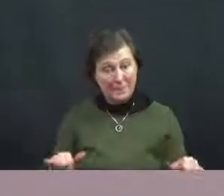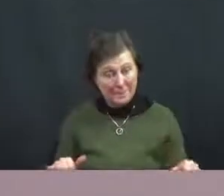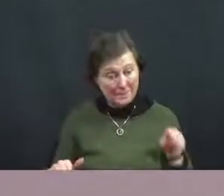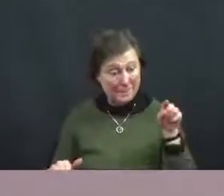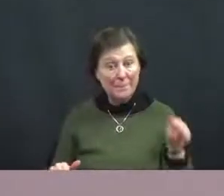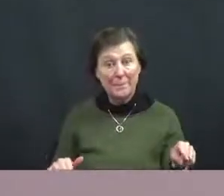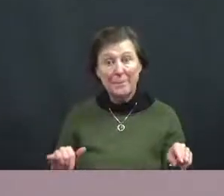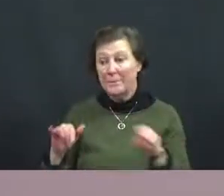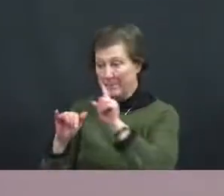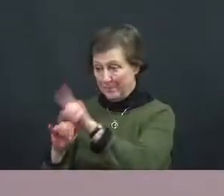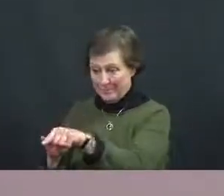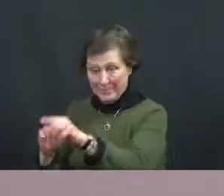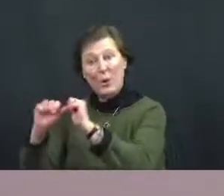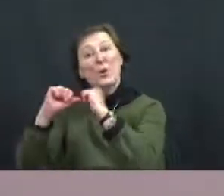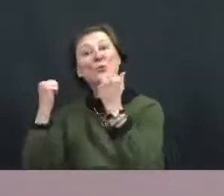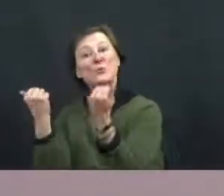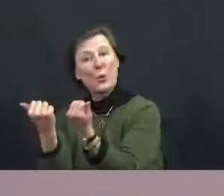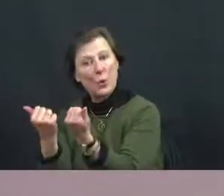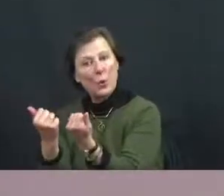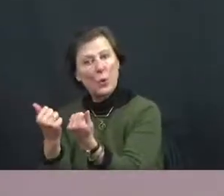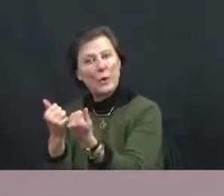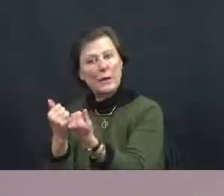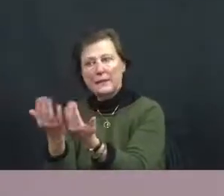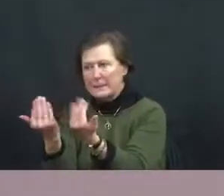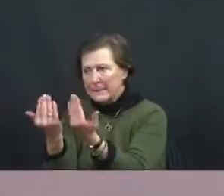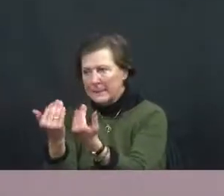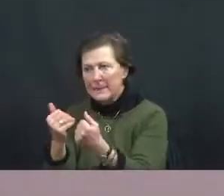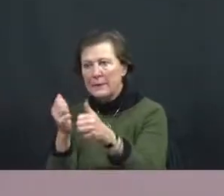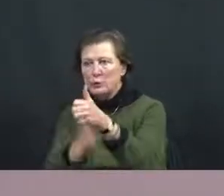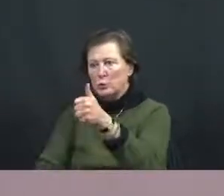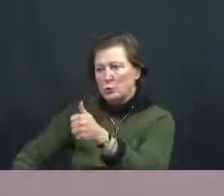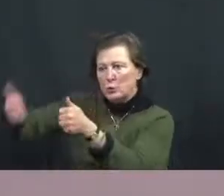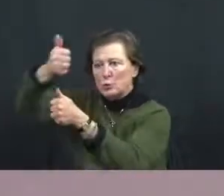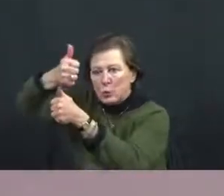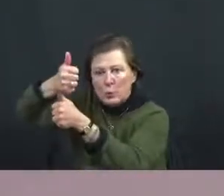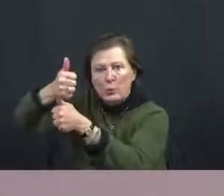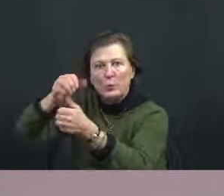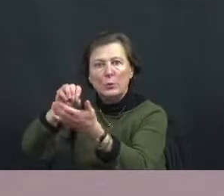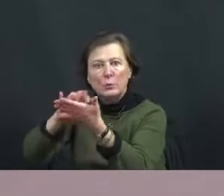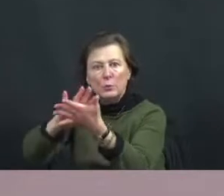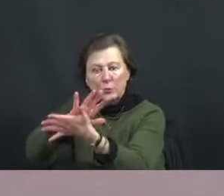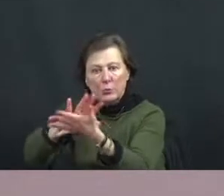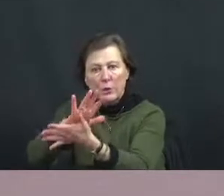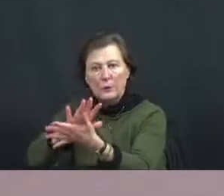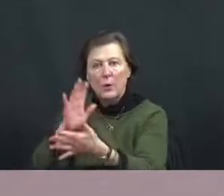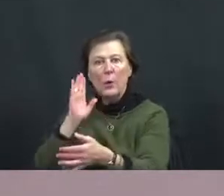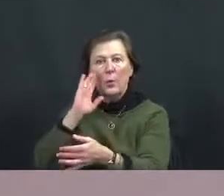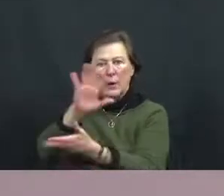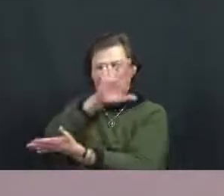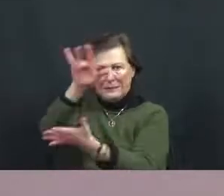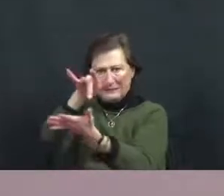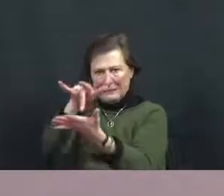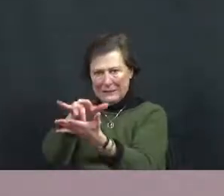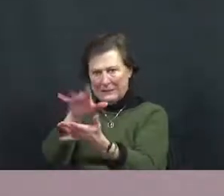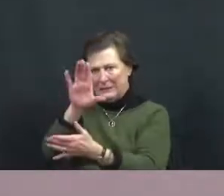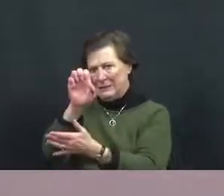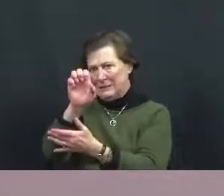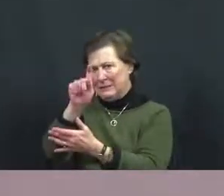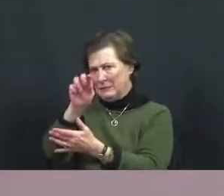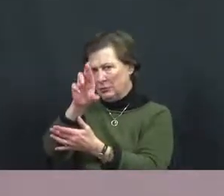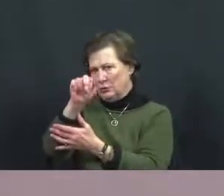the association has commissioned a superseding report that will serve to centralize their